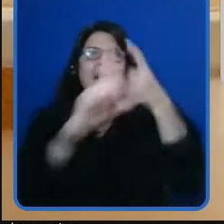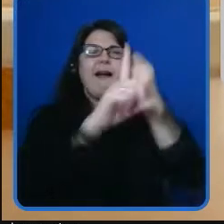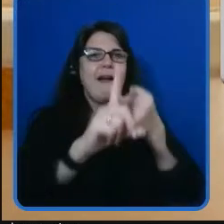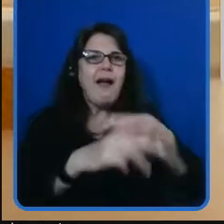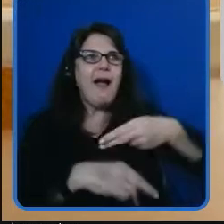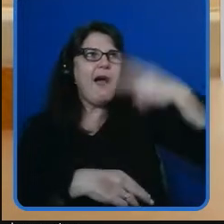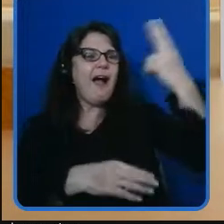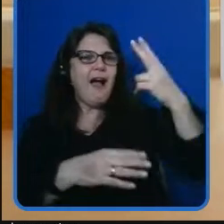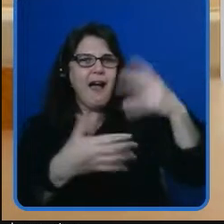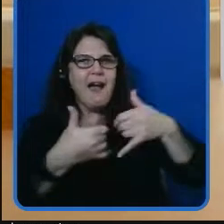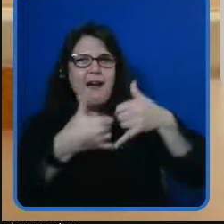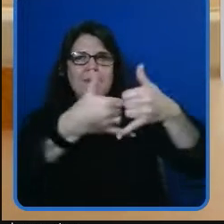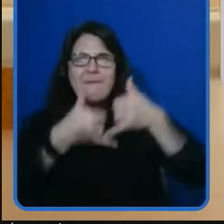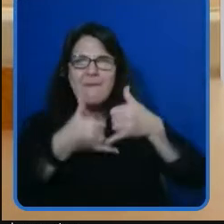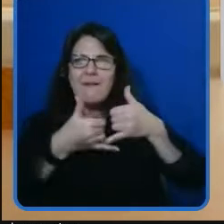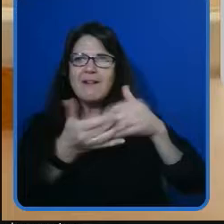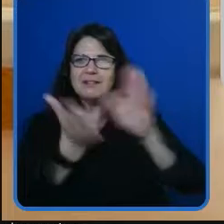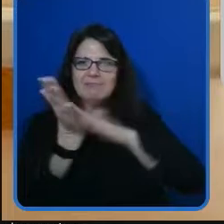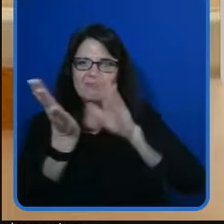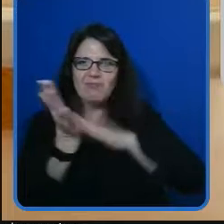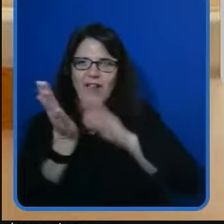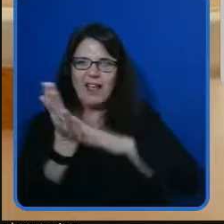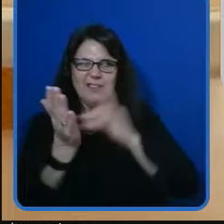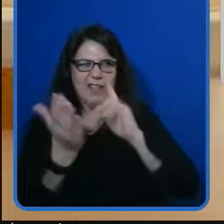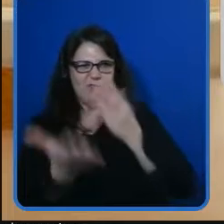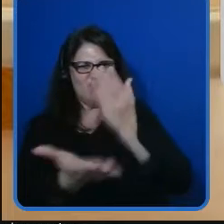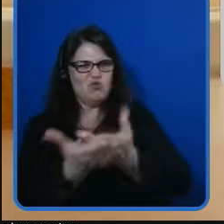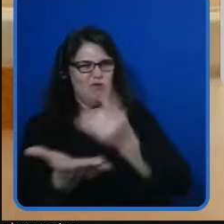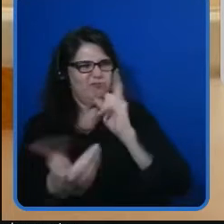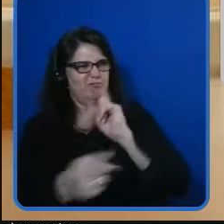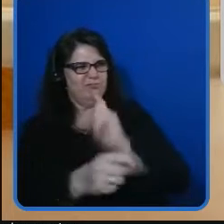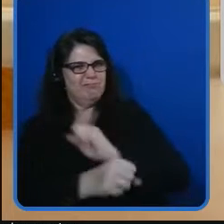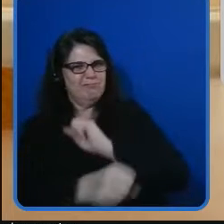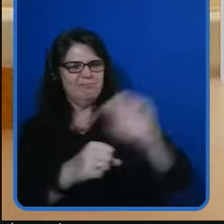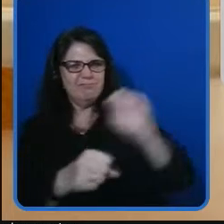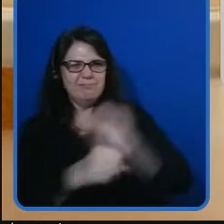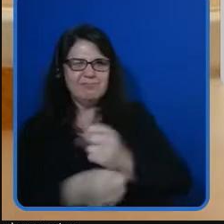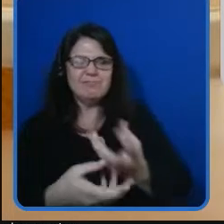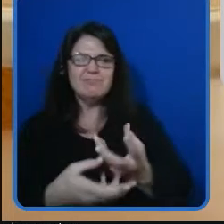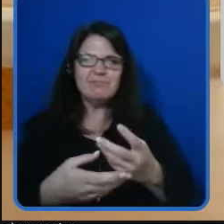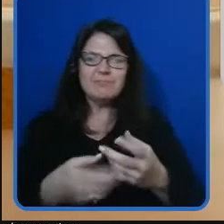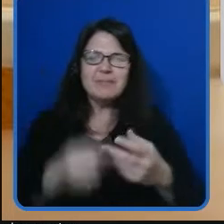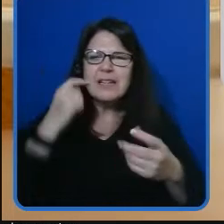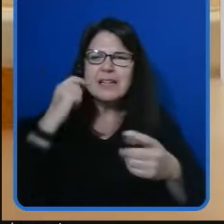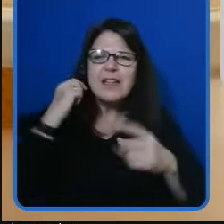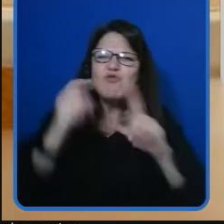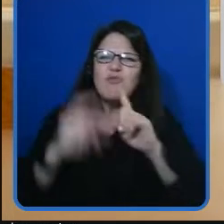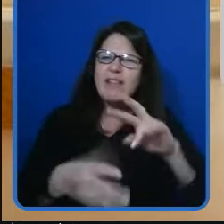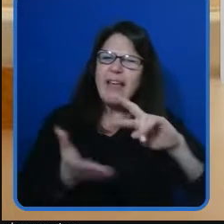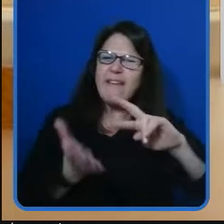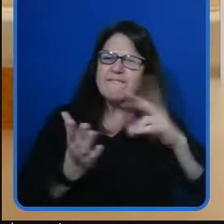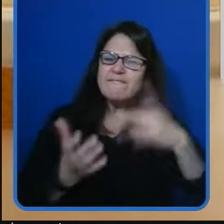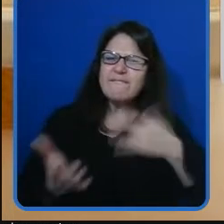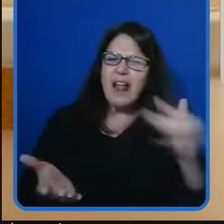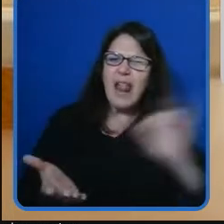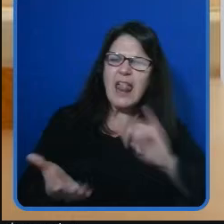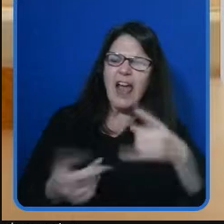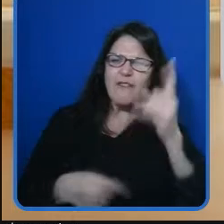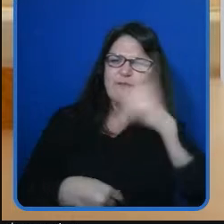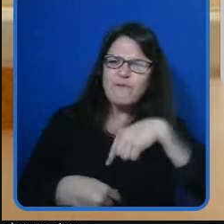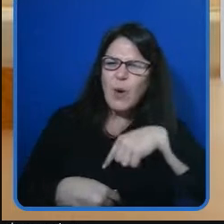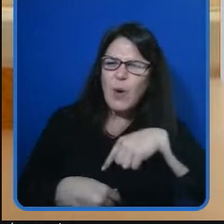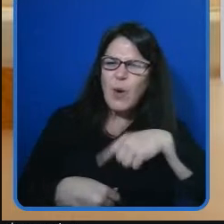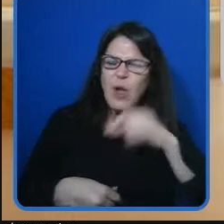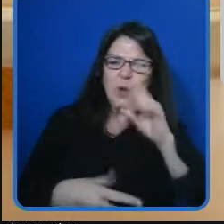would easily prove otherwise. In short, people feel like a fraud. They feel like they might not belong amongst the